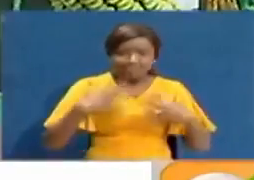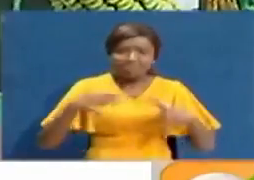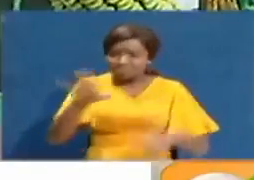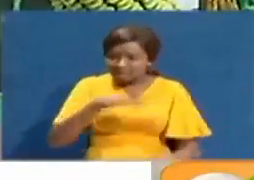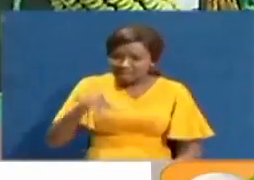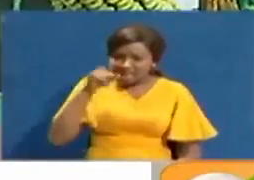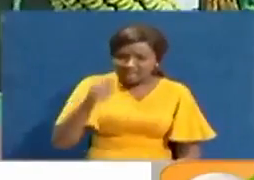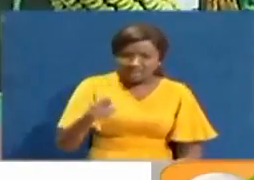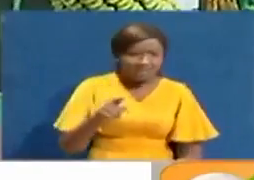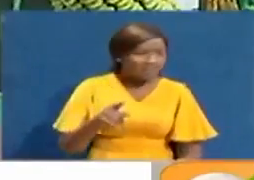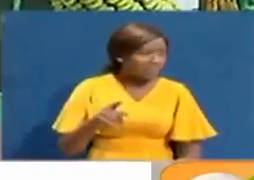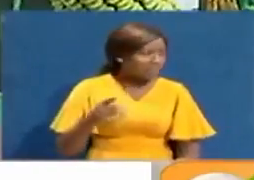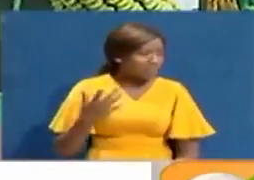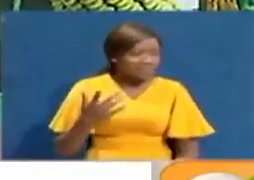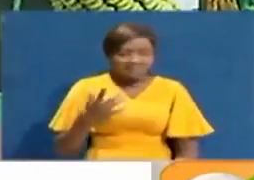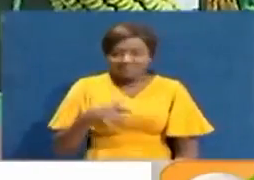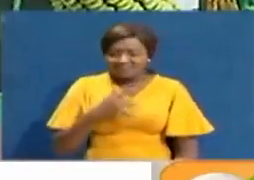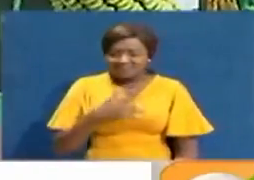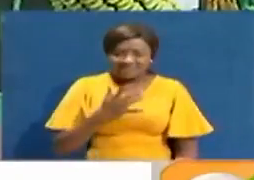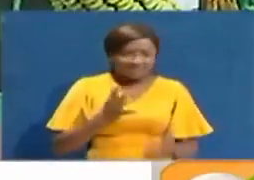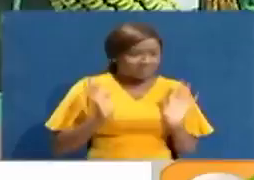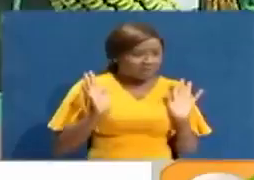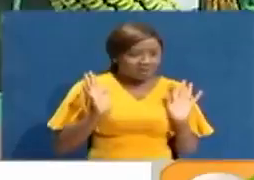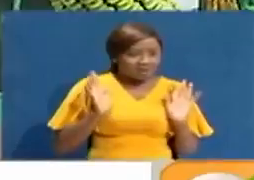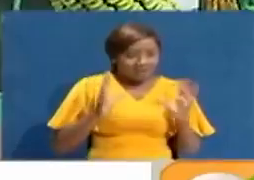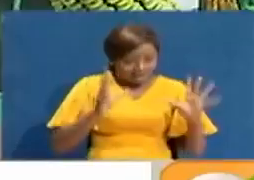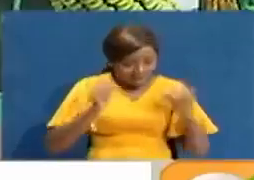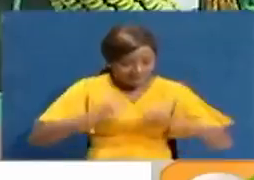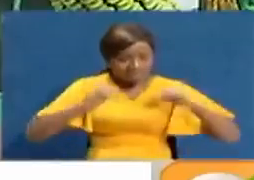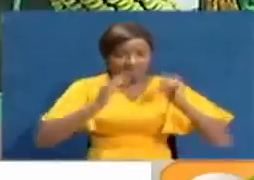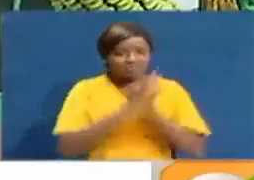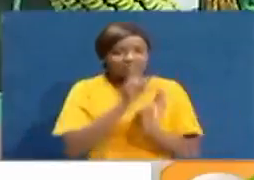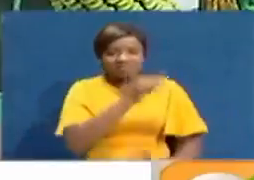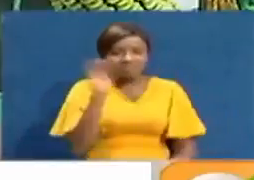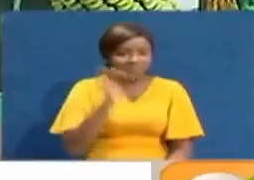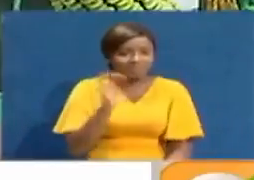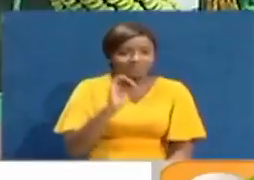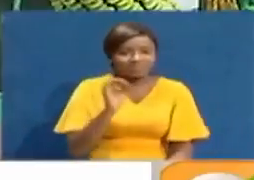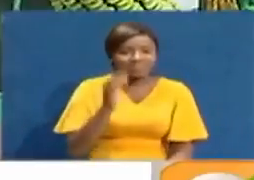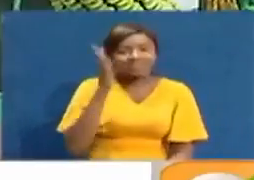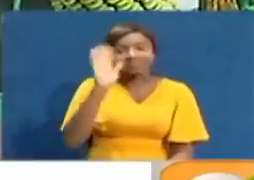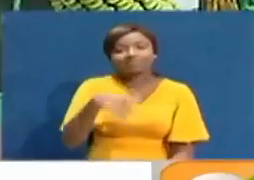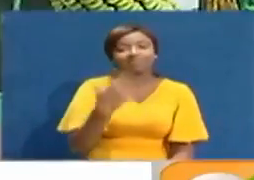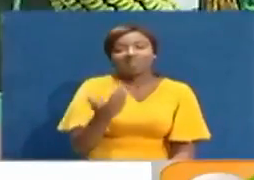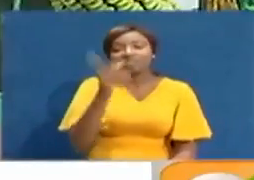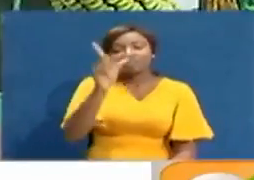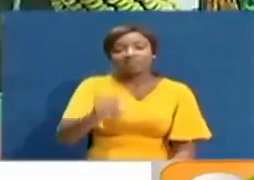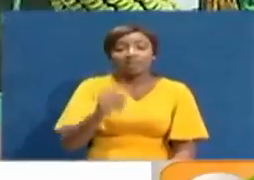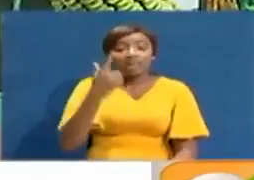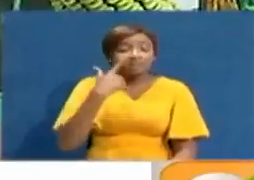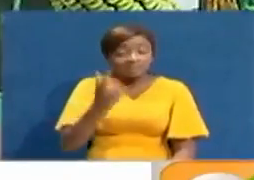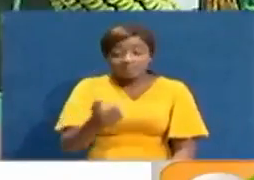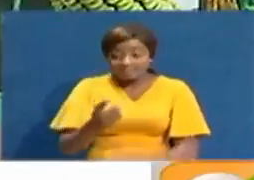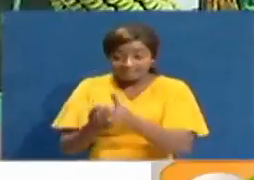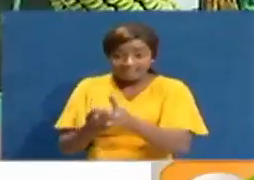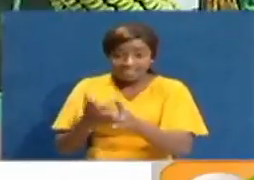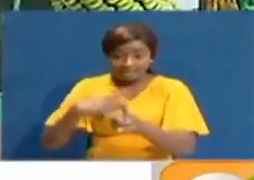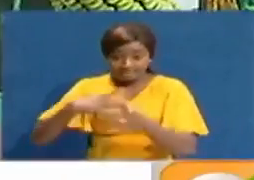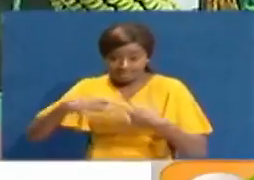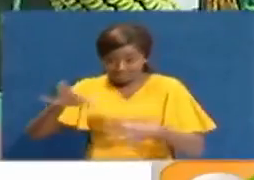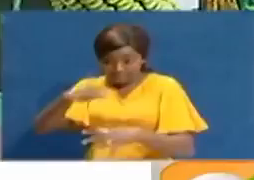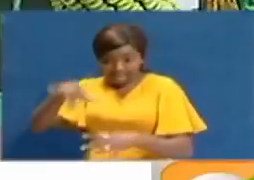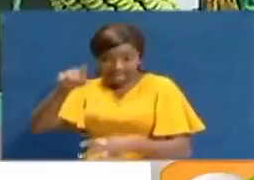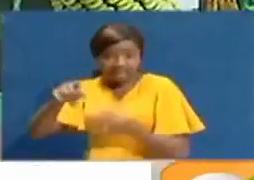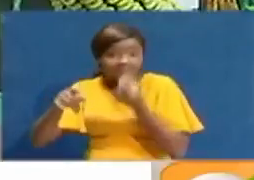as one would expect, strongly disagreed with the ban. You see, this is a no-brainer. The residents of this area cannot